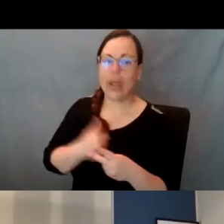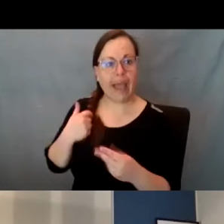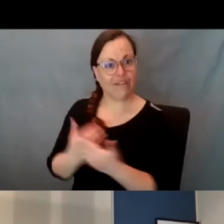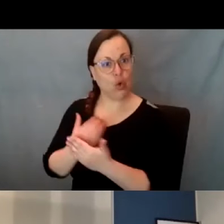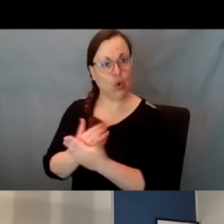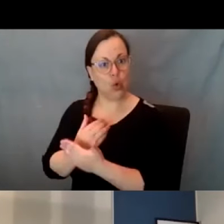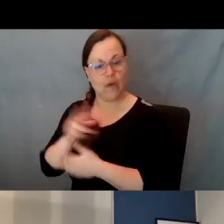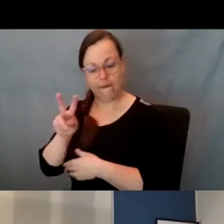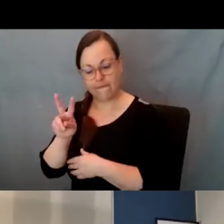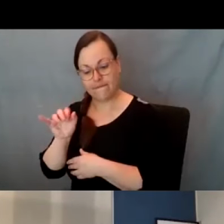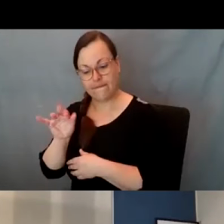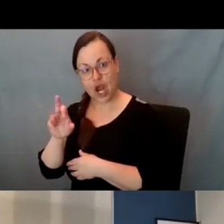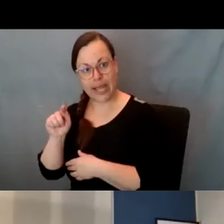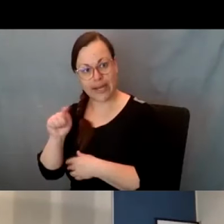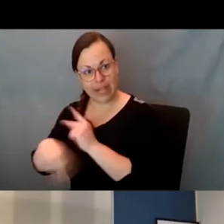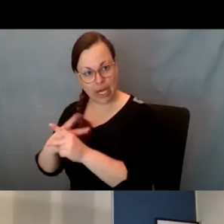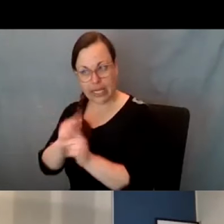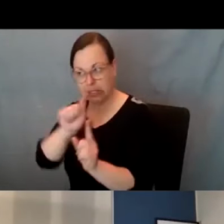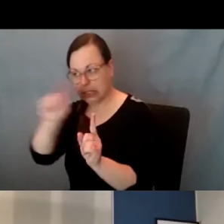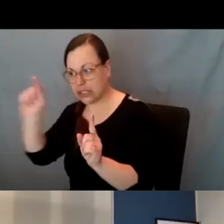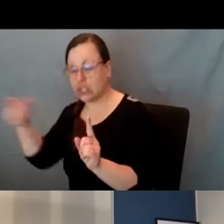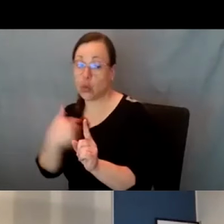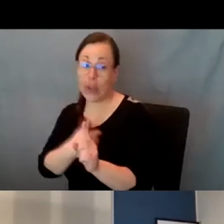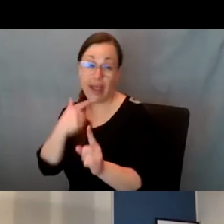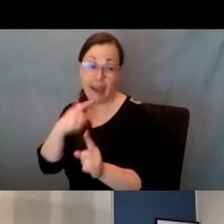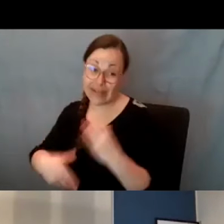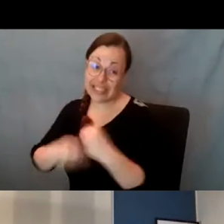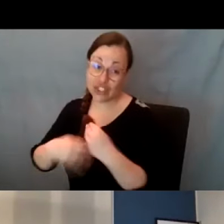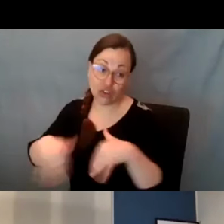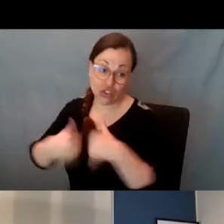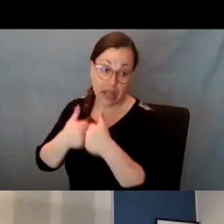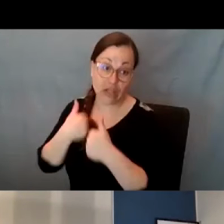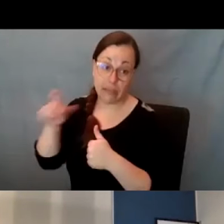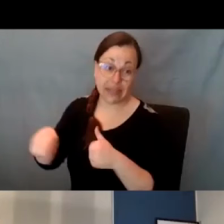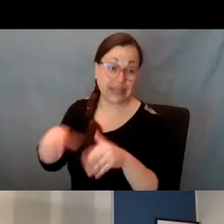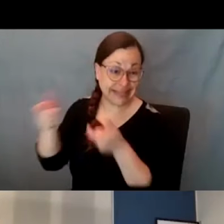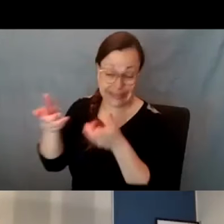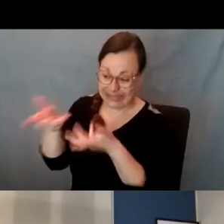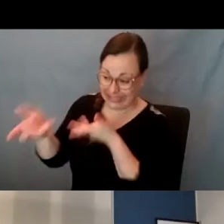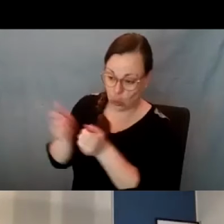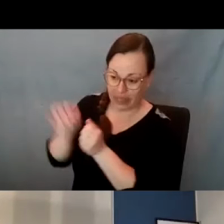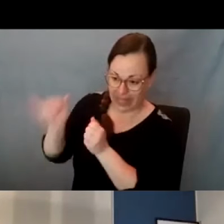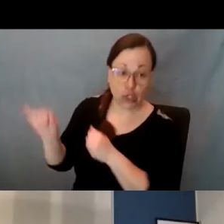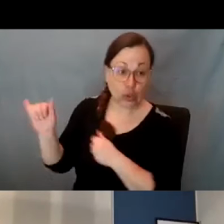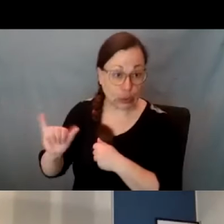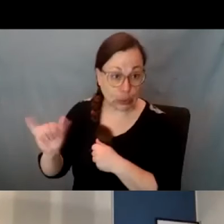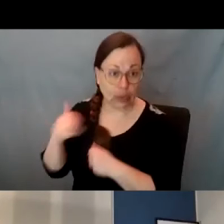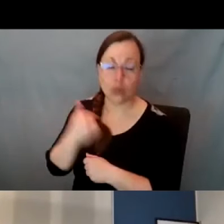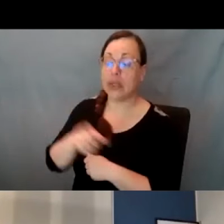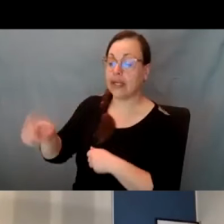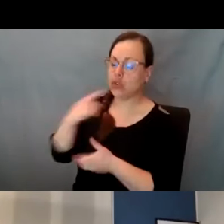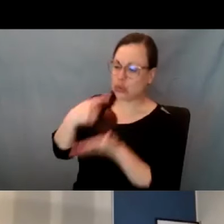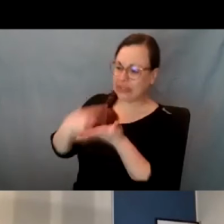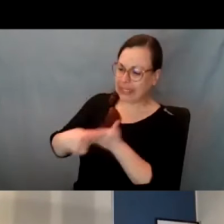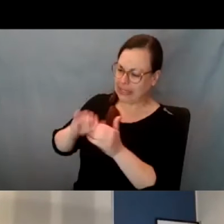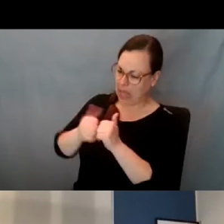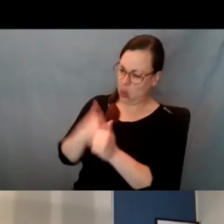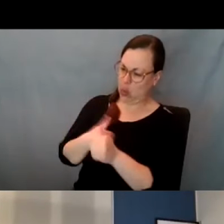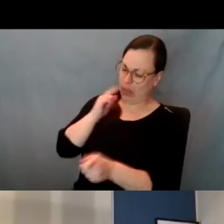So we have an additional challenge. We have to deal with that. And we need to discuss how we are going to adjust the